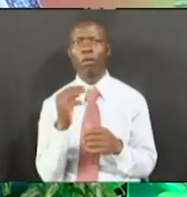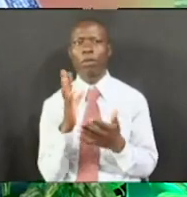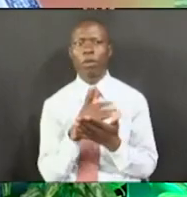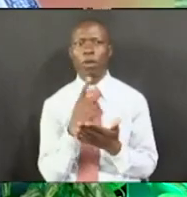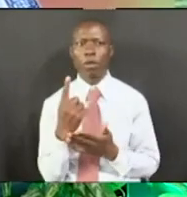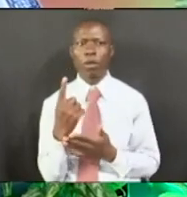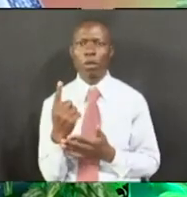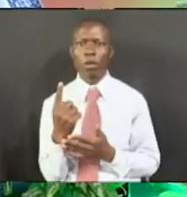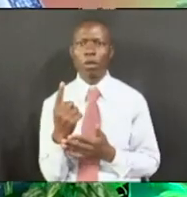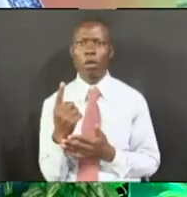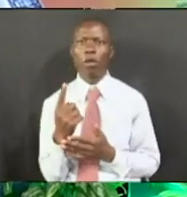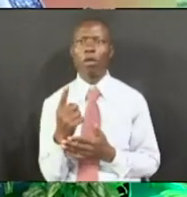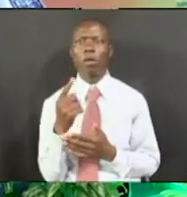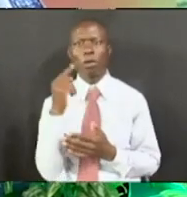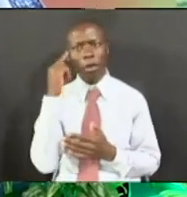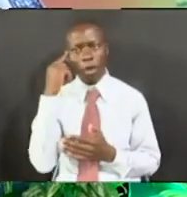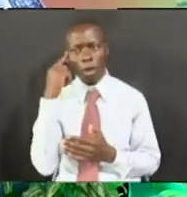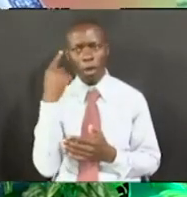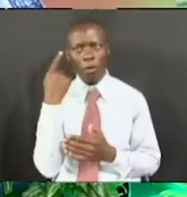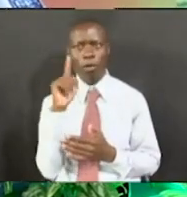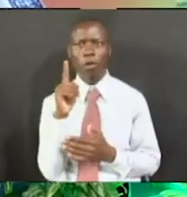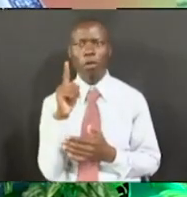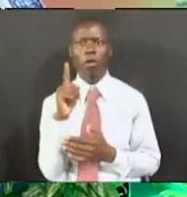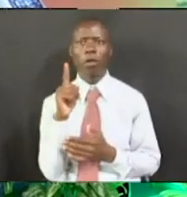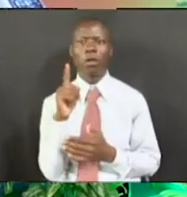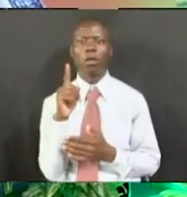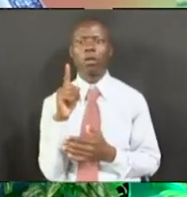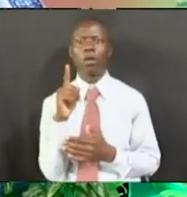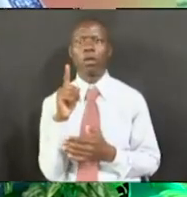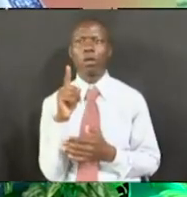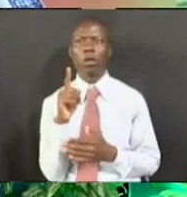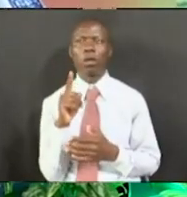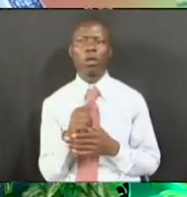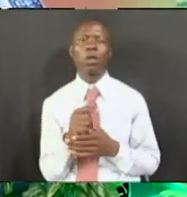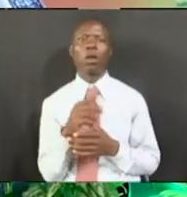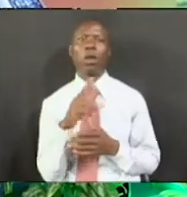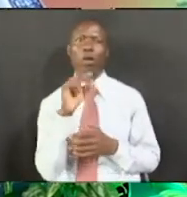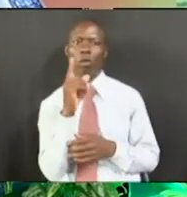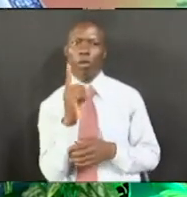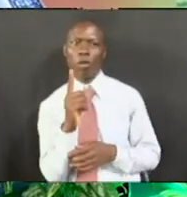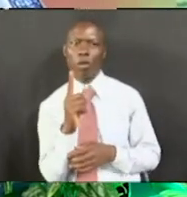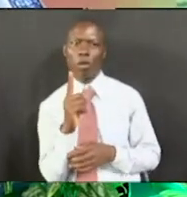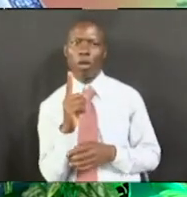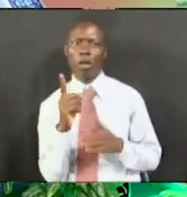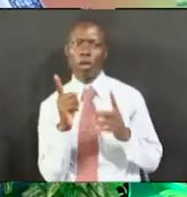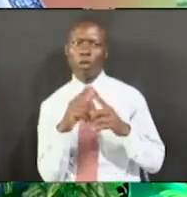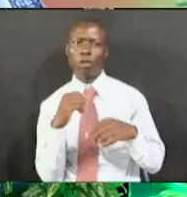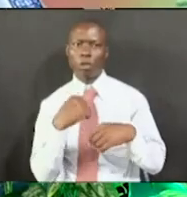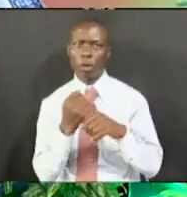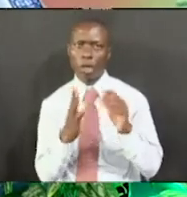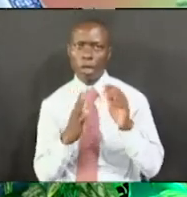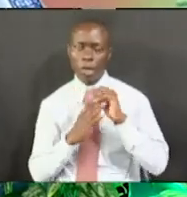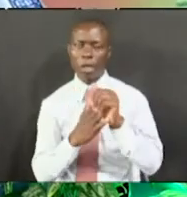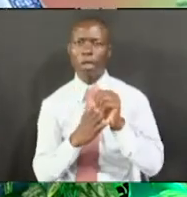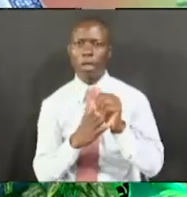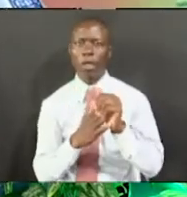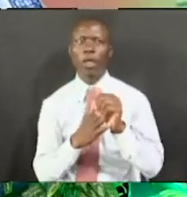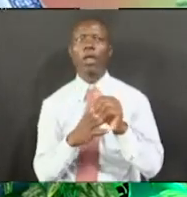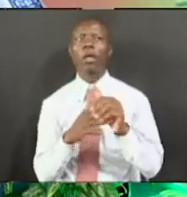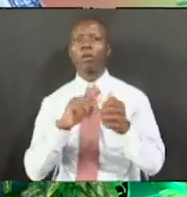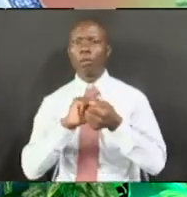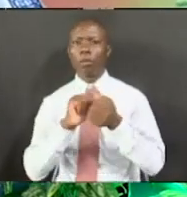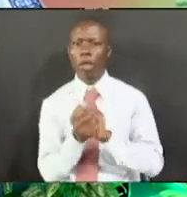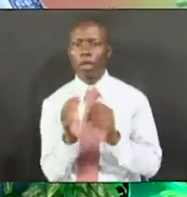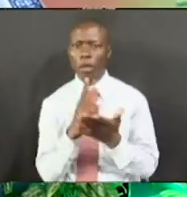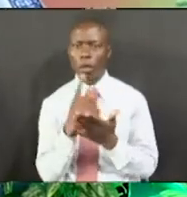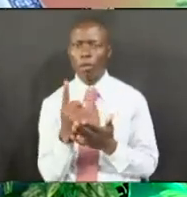of the widow of Zarephath. She was a nobody. God made her somebody. Think of the young boy